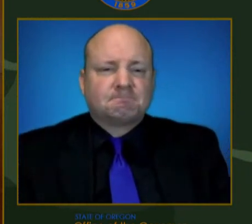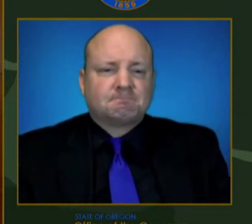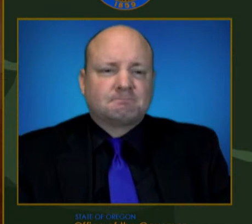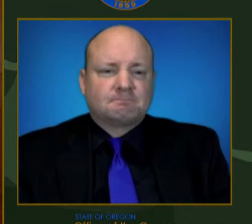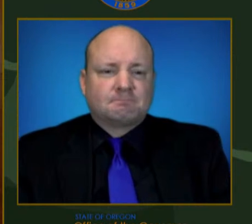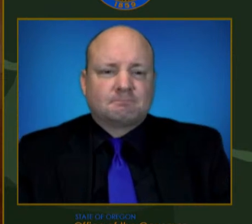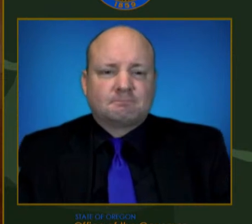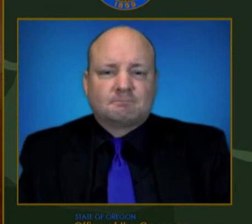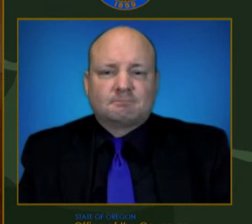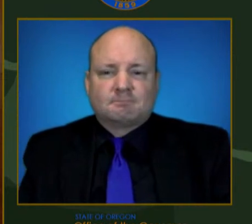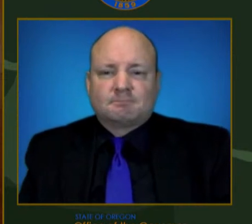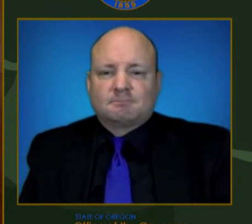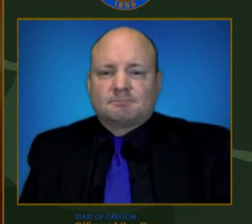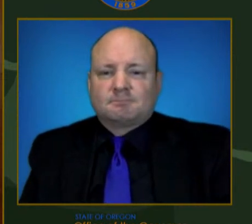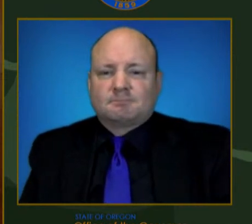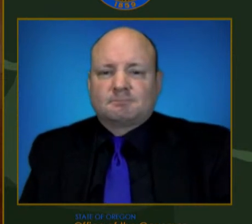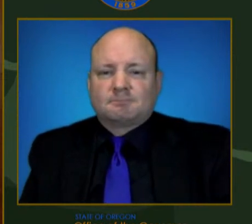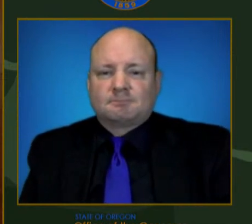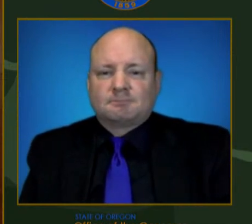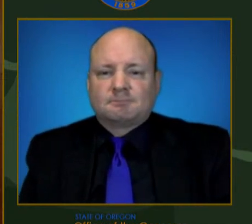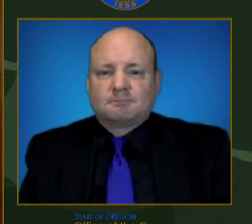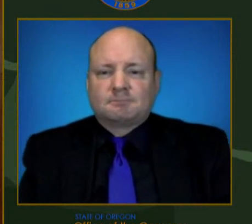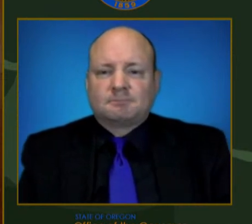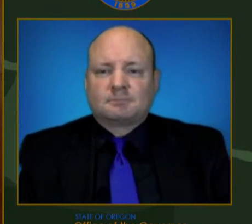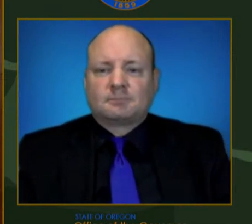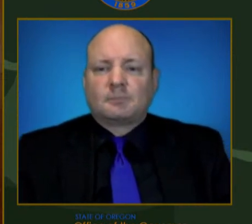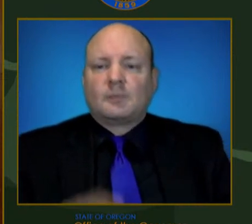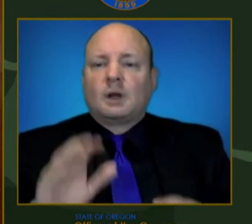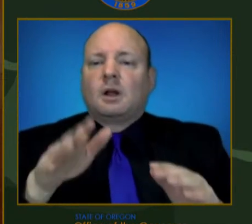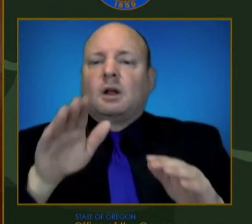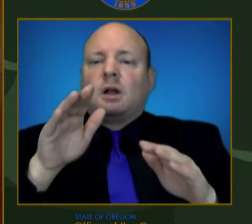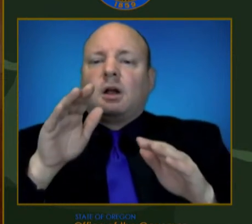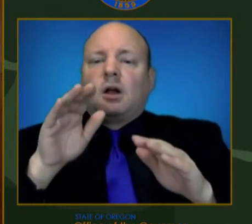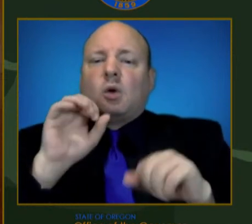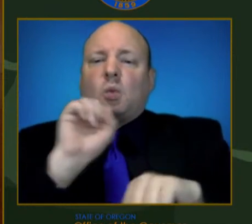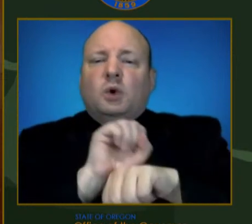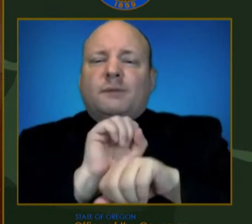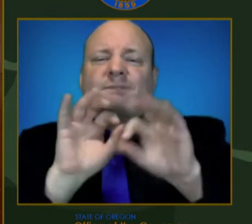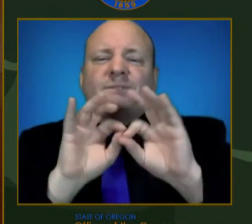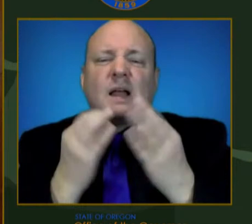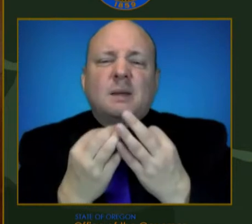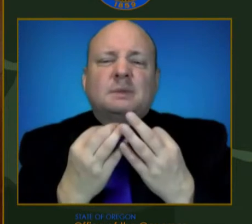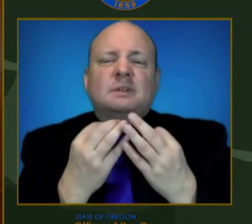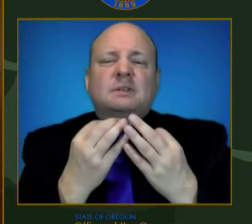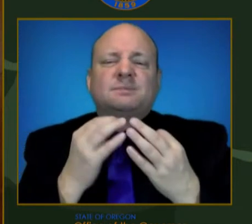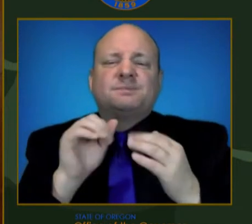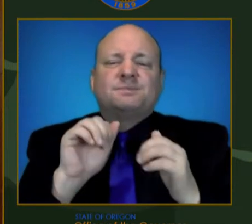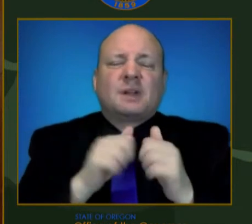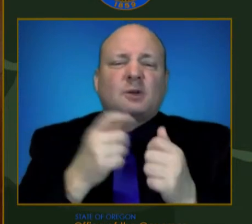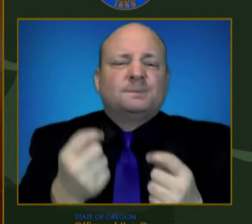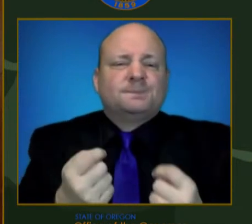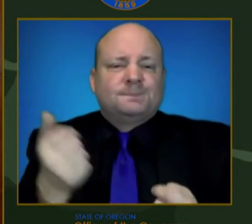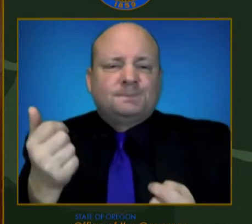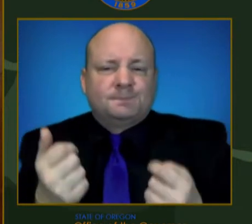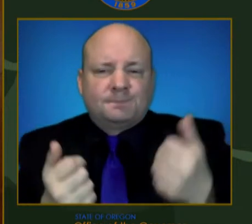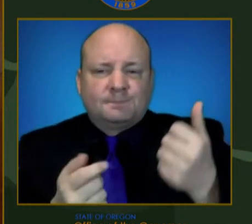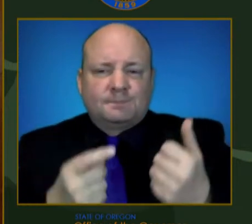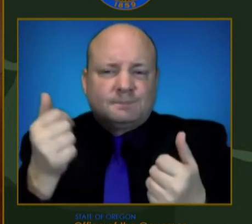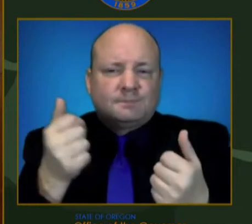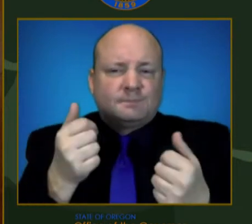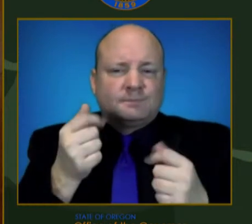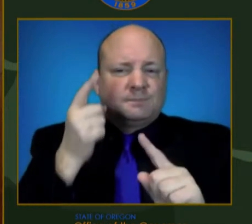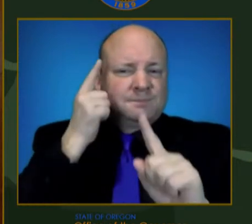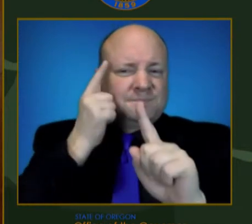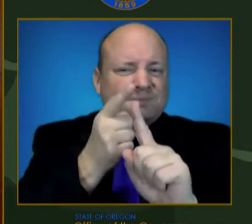Building a strong future for our kids and working families means removing the roadblocks that prevent them from reaching their full potential and putting